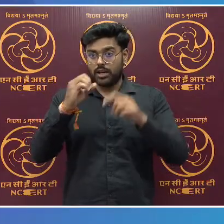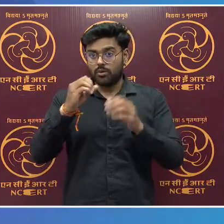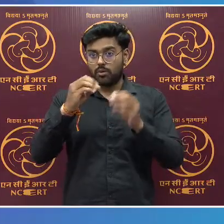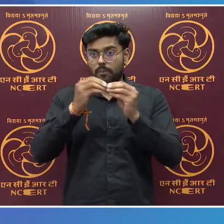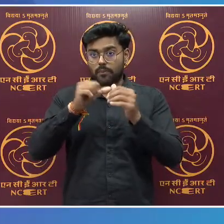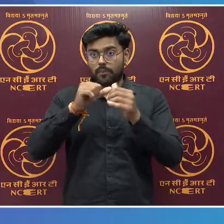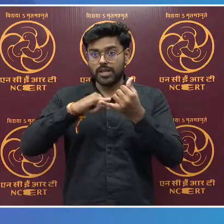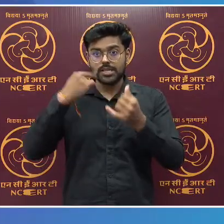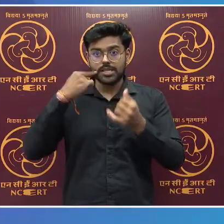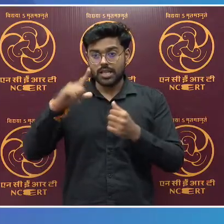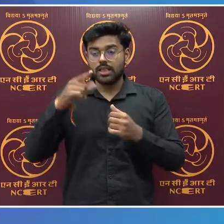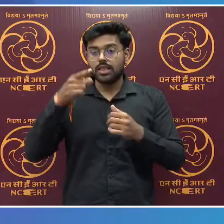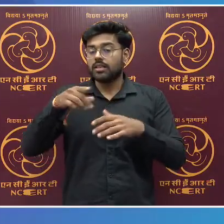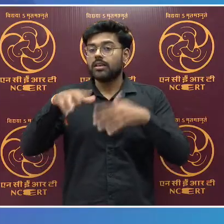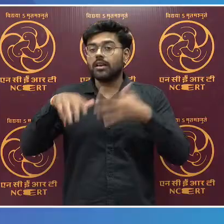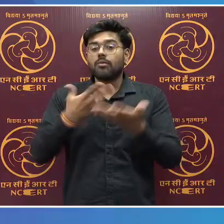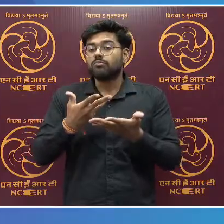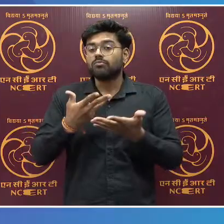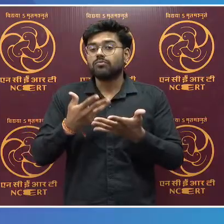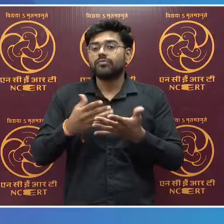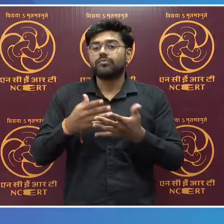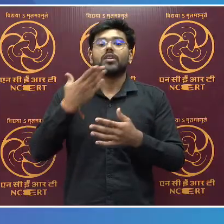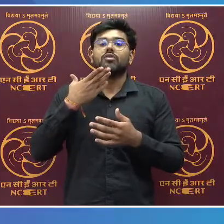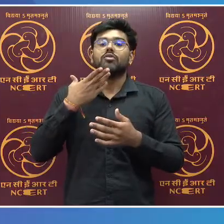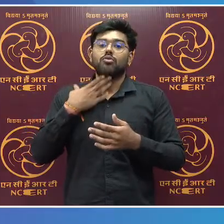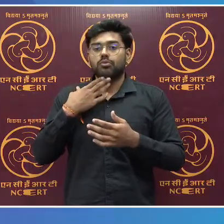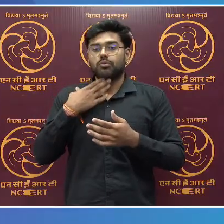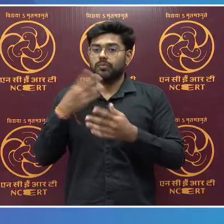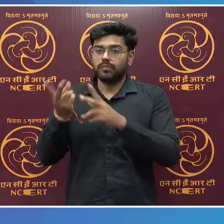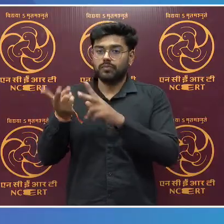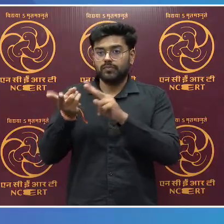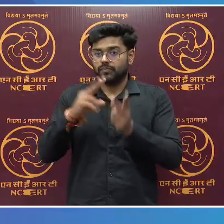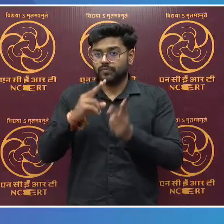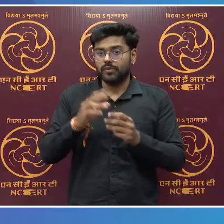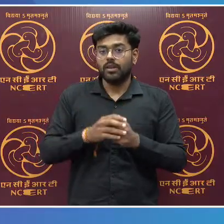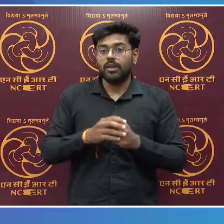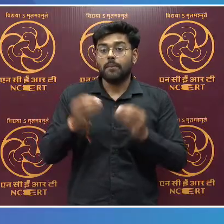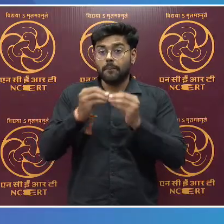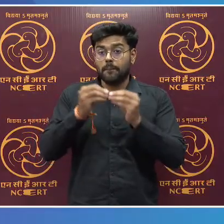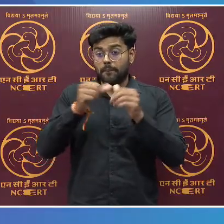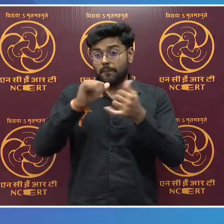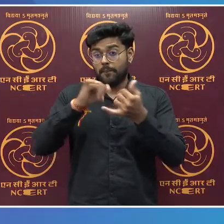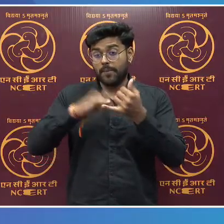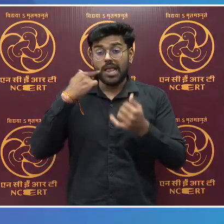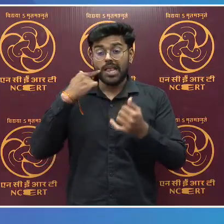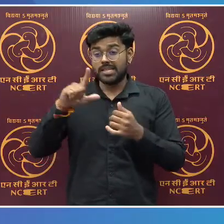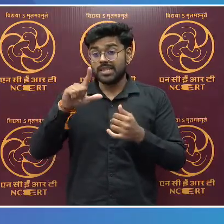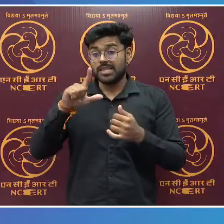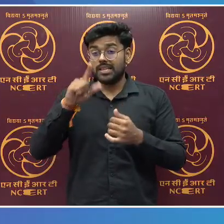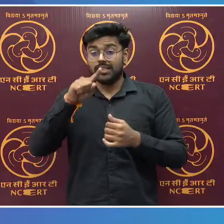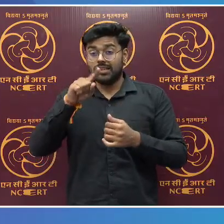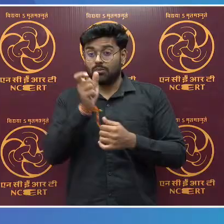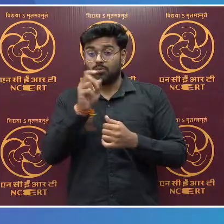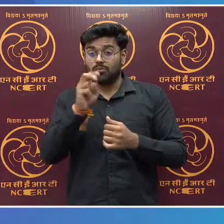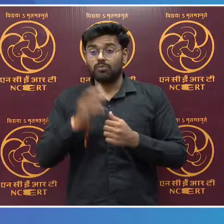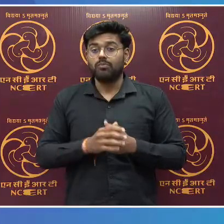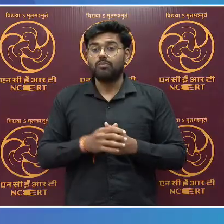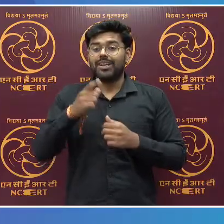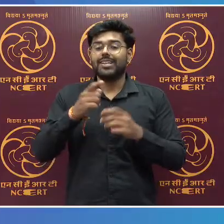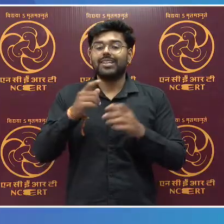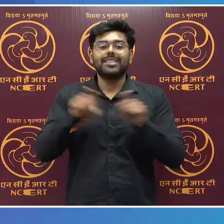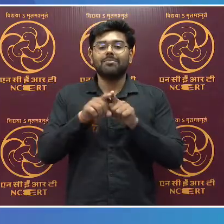From lactose sugar. And bacillus, if you remember, I have told you that it is the